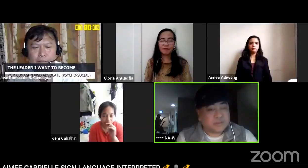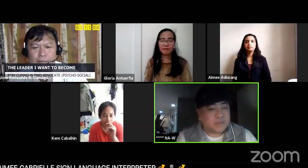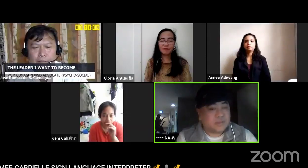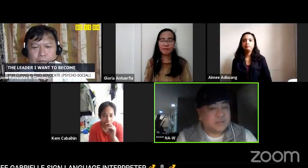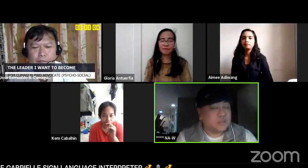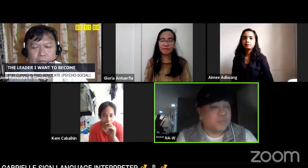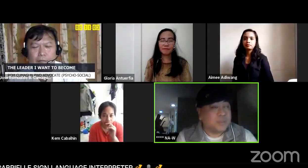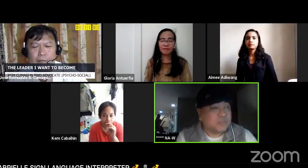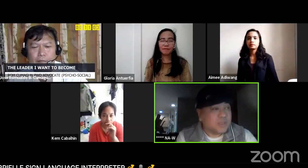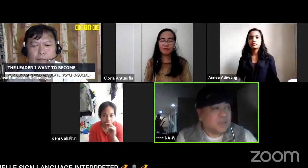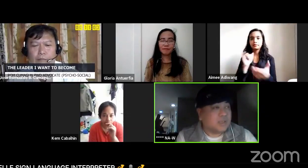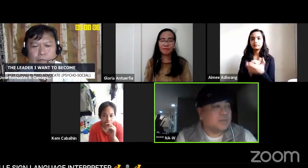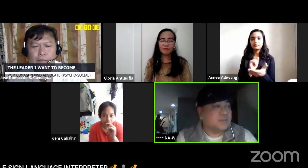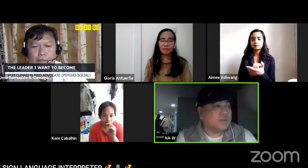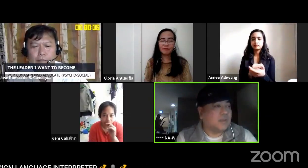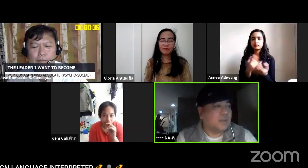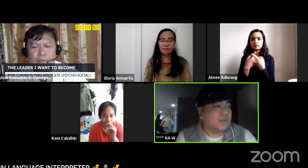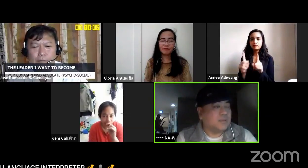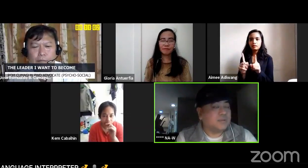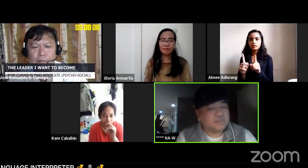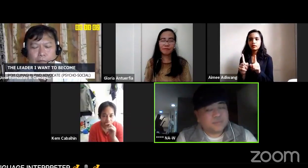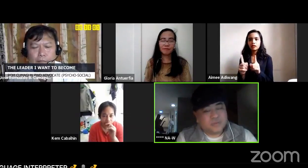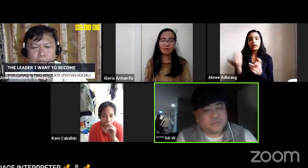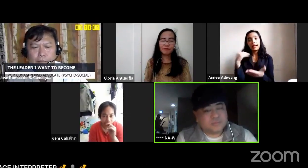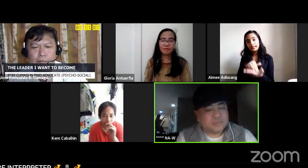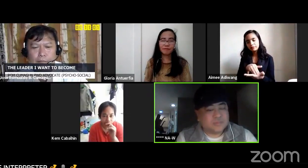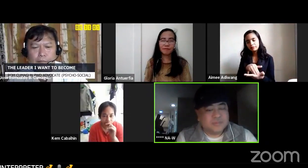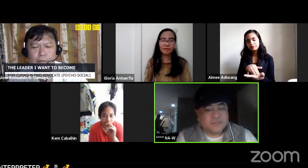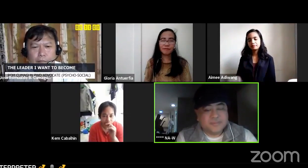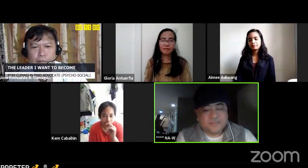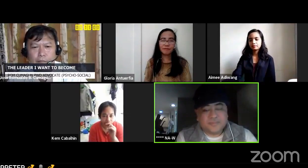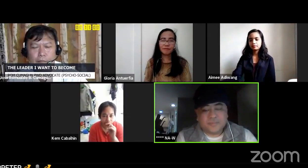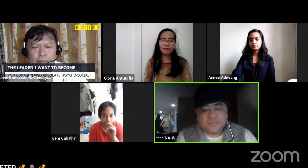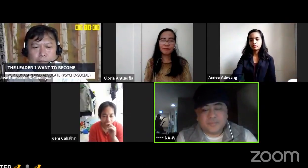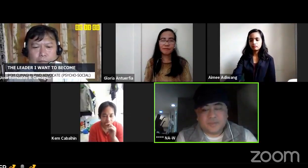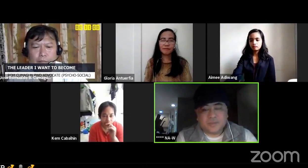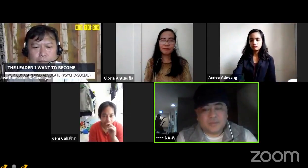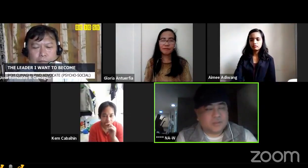So that's all. But then again, you know,